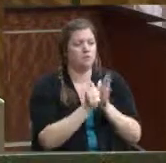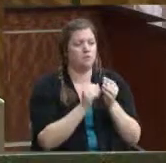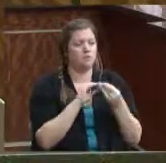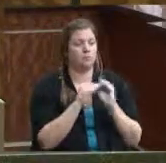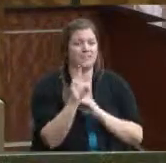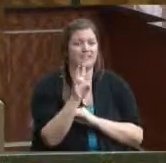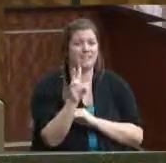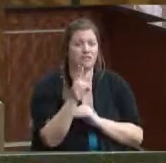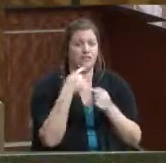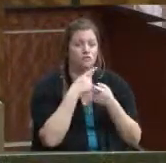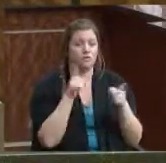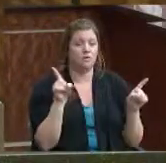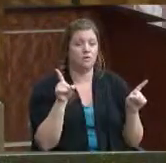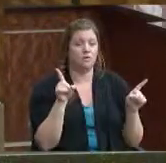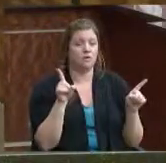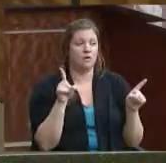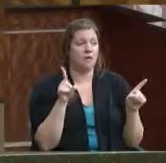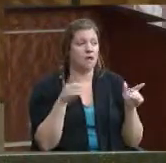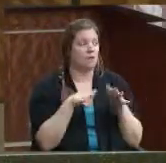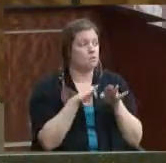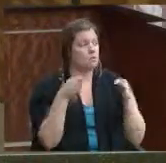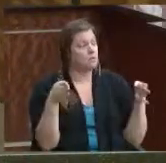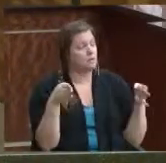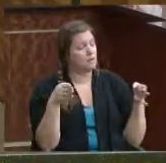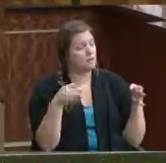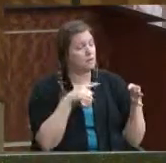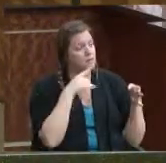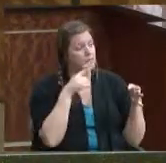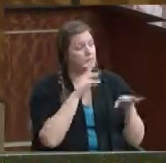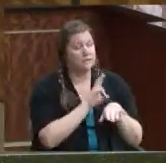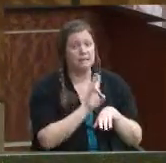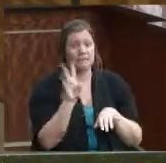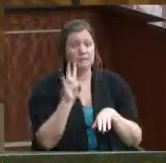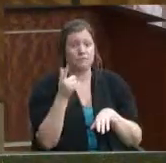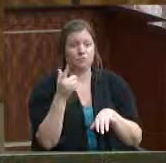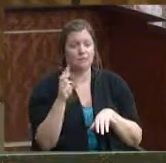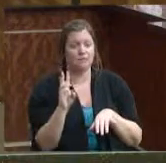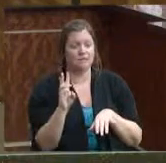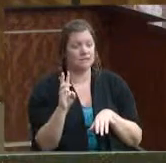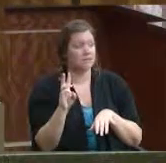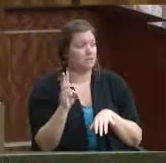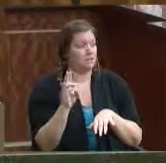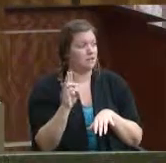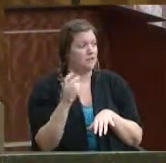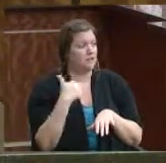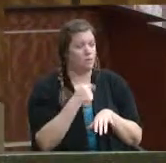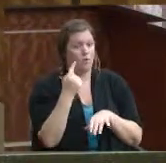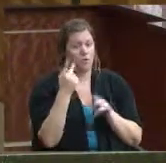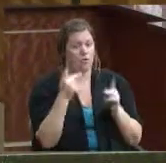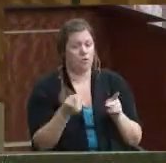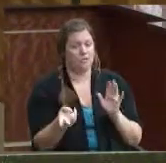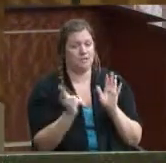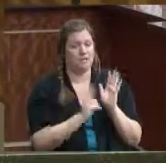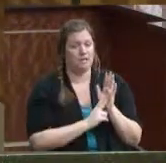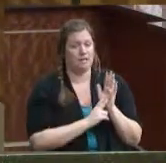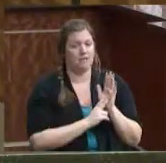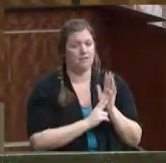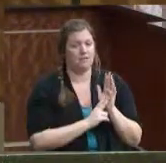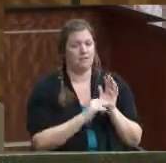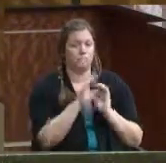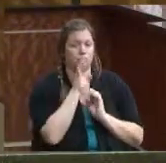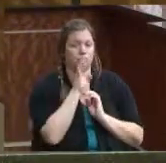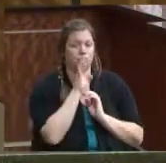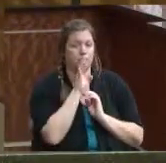7 is a general public hearing. I'll open a general public hearing at 7:26. I have one person signed up to speak,